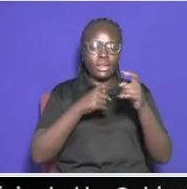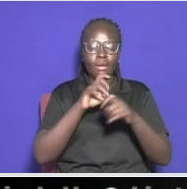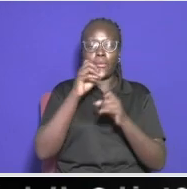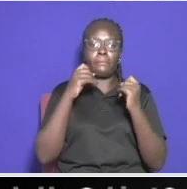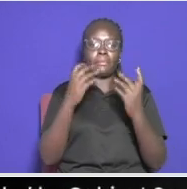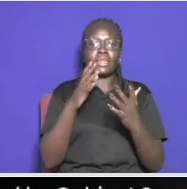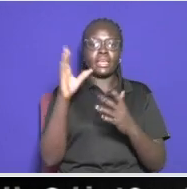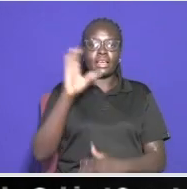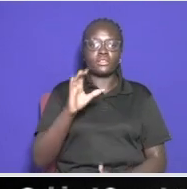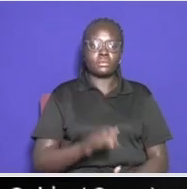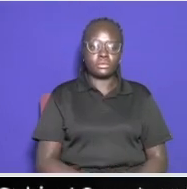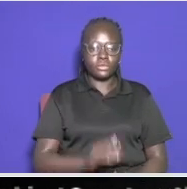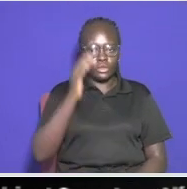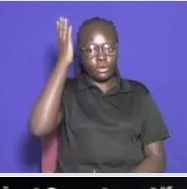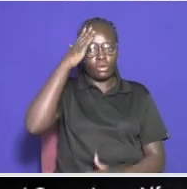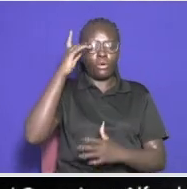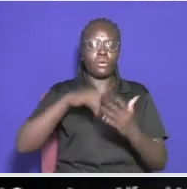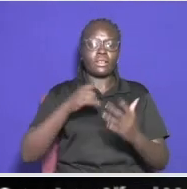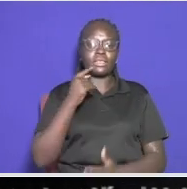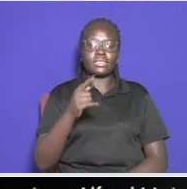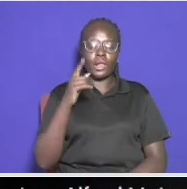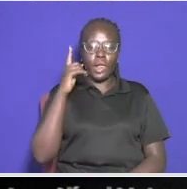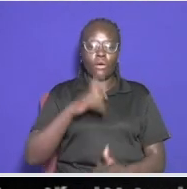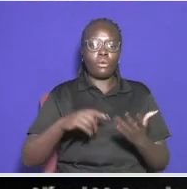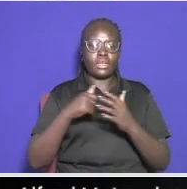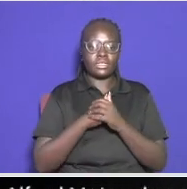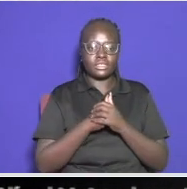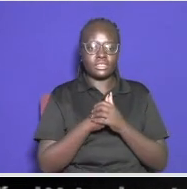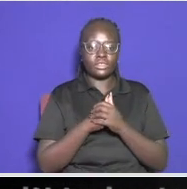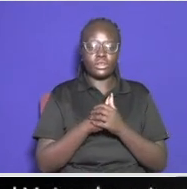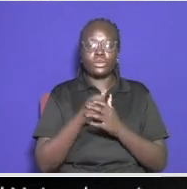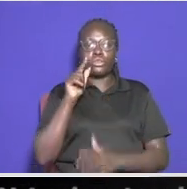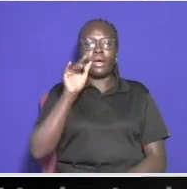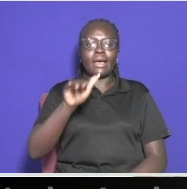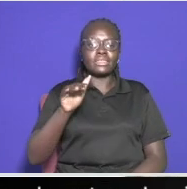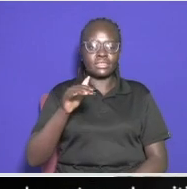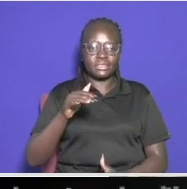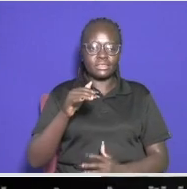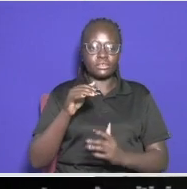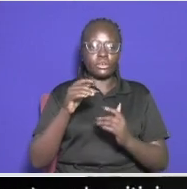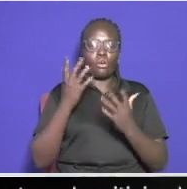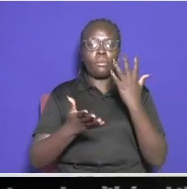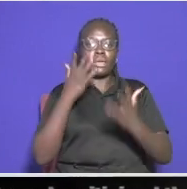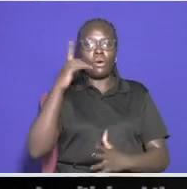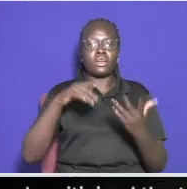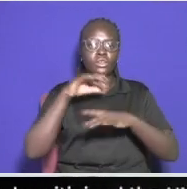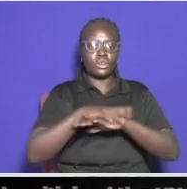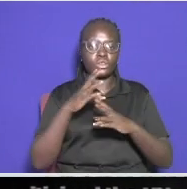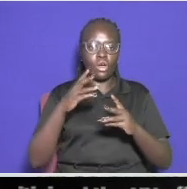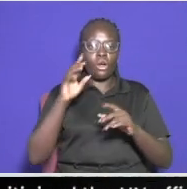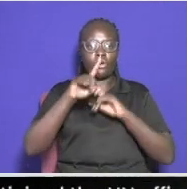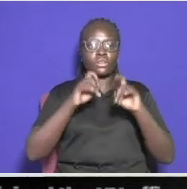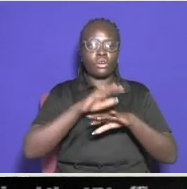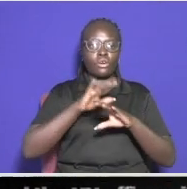referrals. You know what they say, what you ordered versus what you got. It's a question of quality and excellence